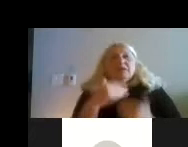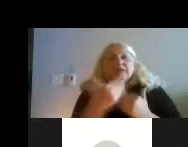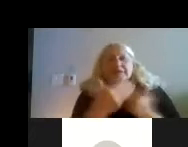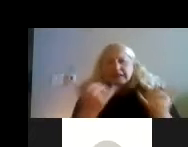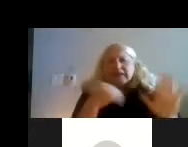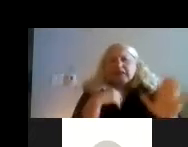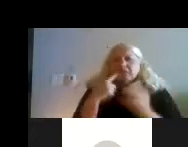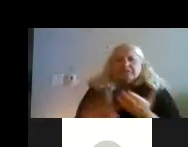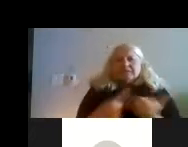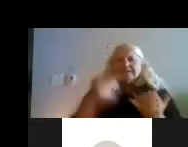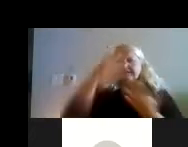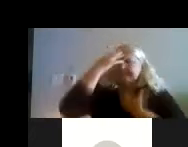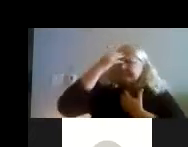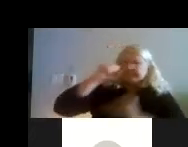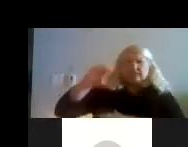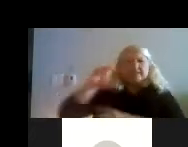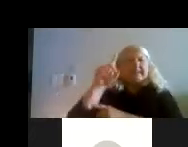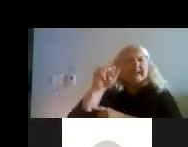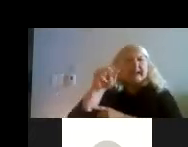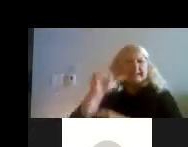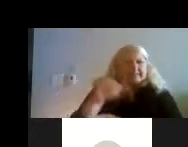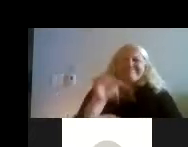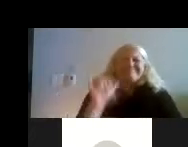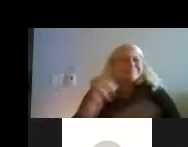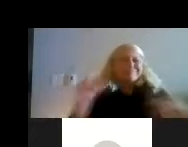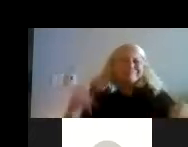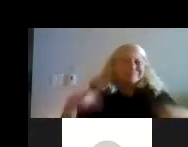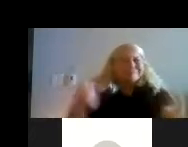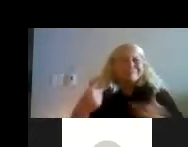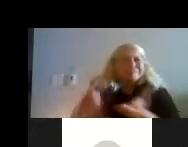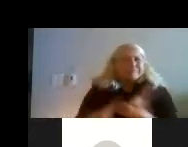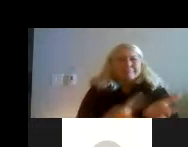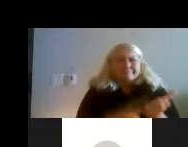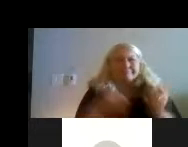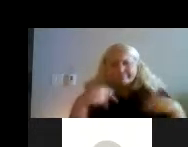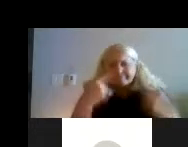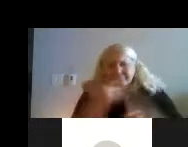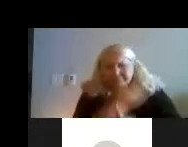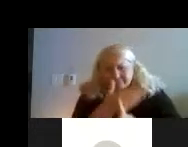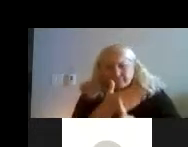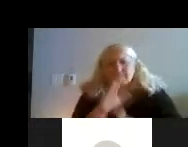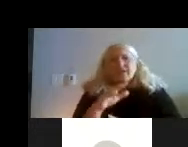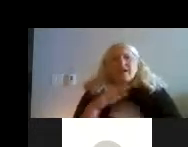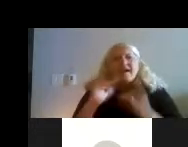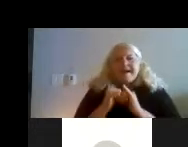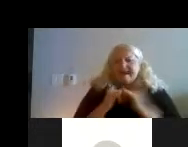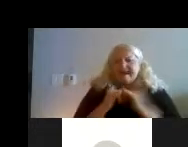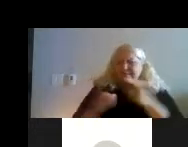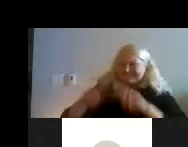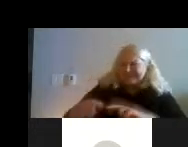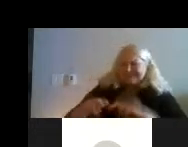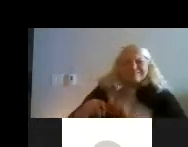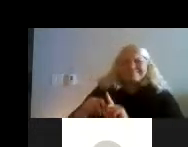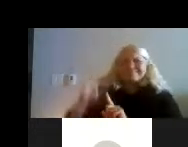Decolonizing data is something that we have been having discussions on a lot more recently, and how decolonizing data can be